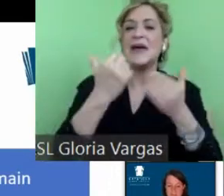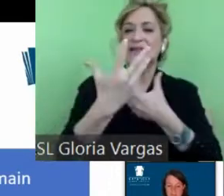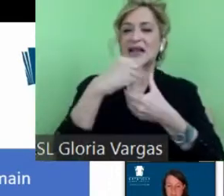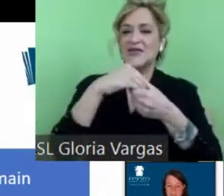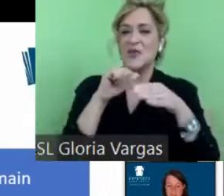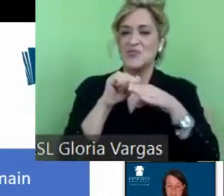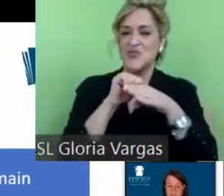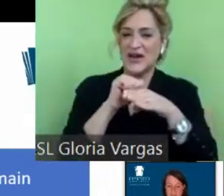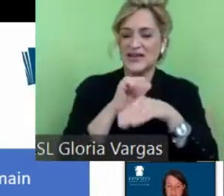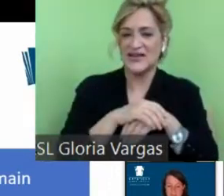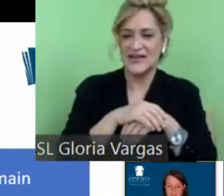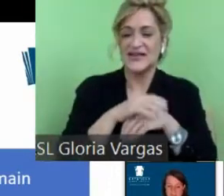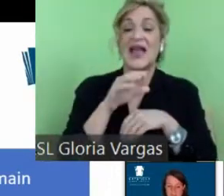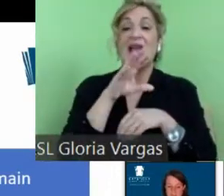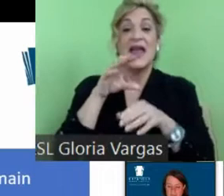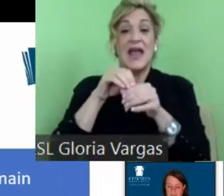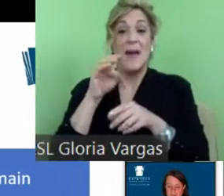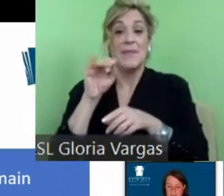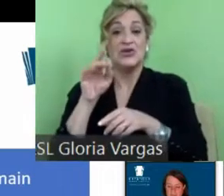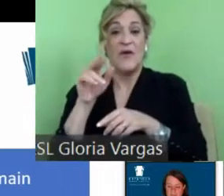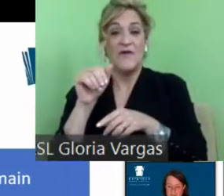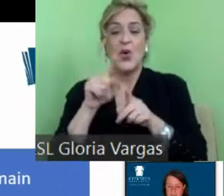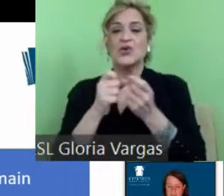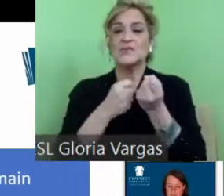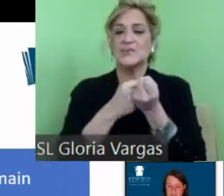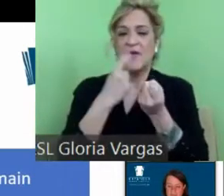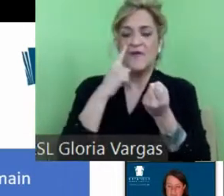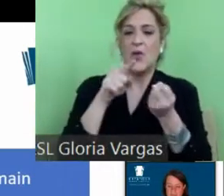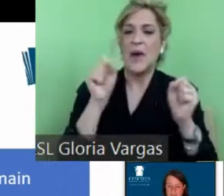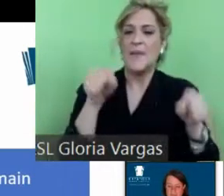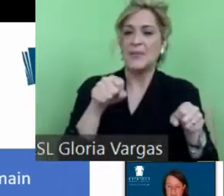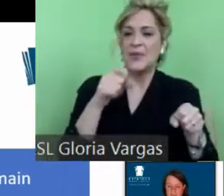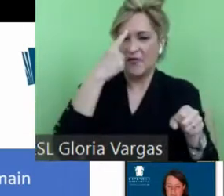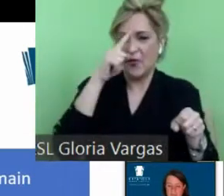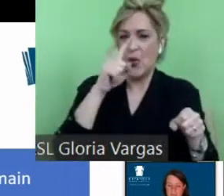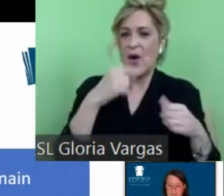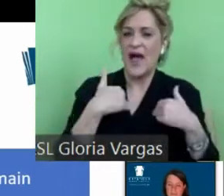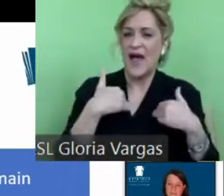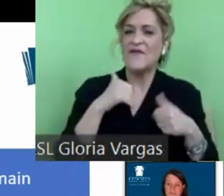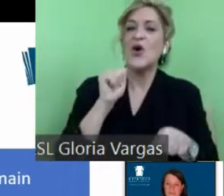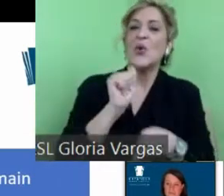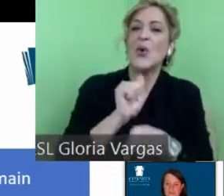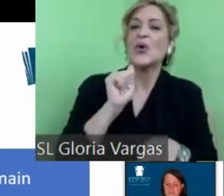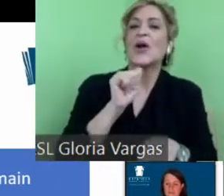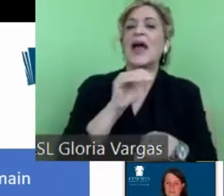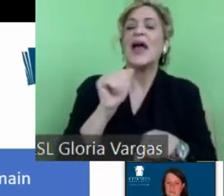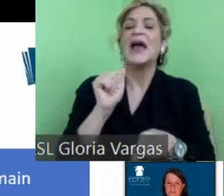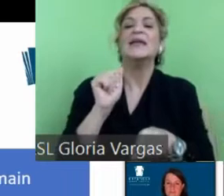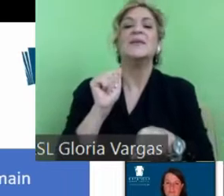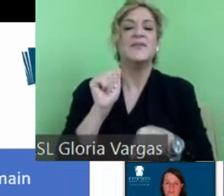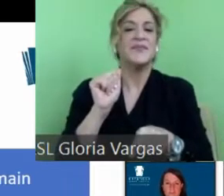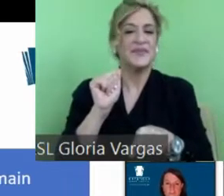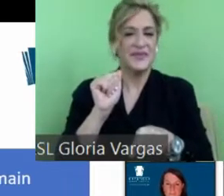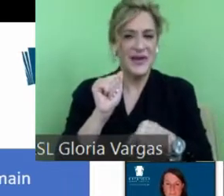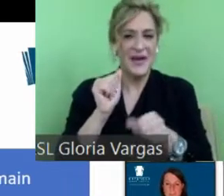practices. Keystone Moldova strengthened also the capacities of employment agency staff on career guidance,